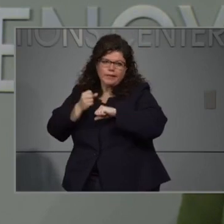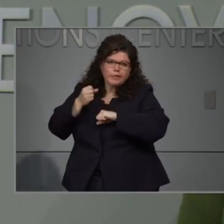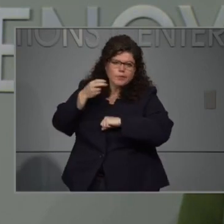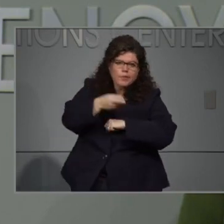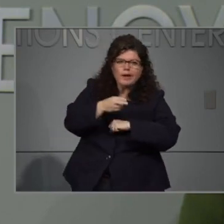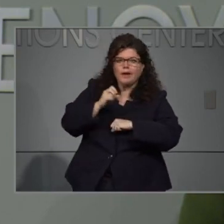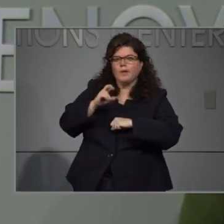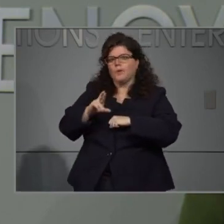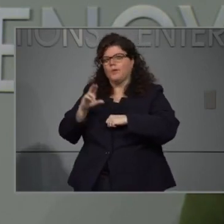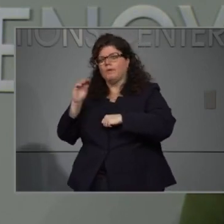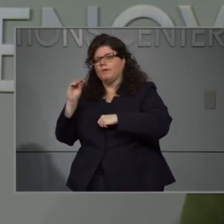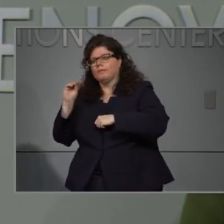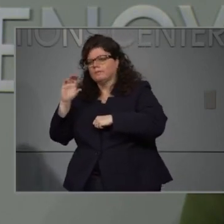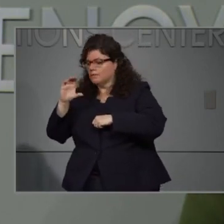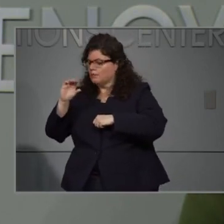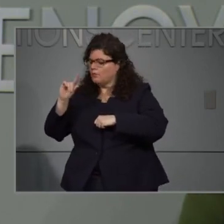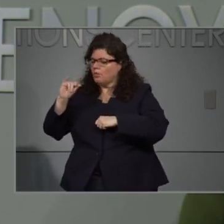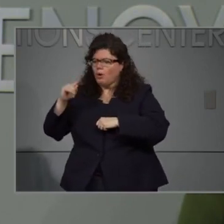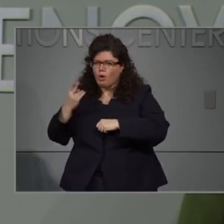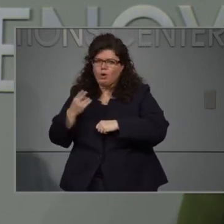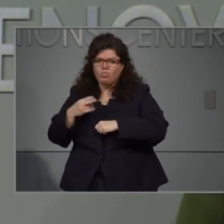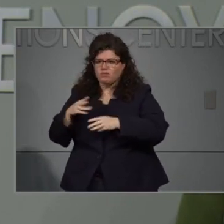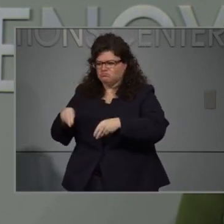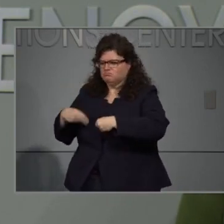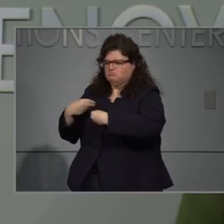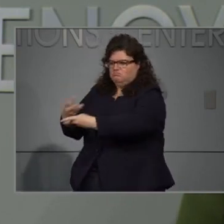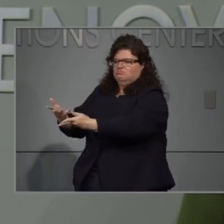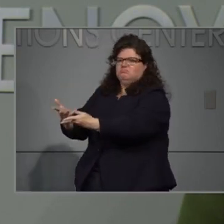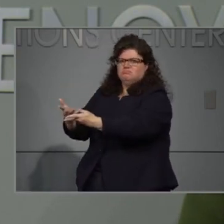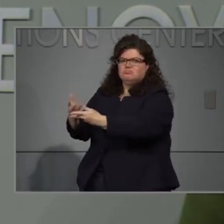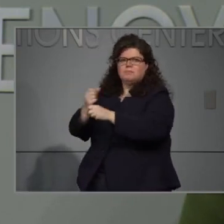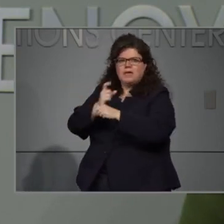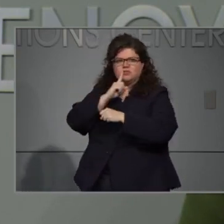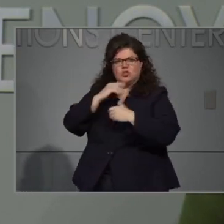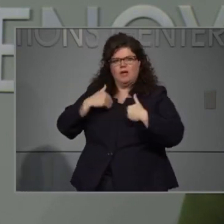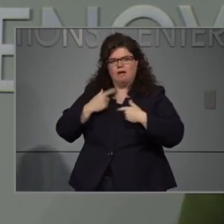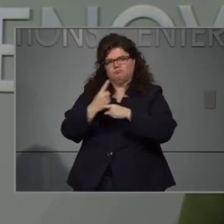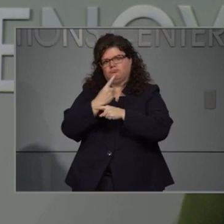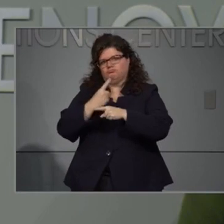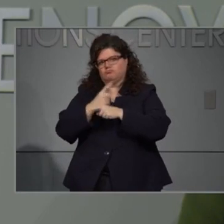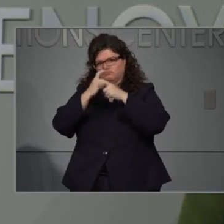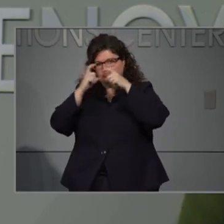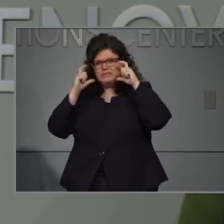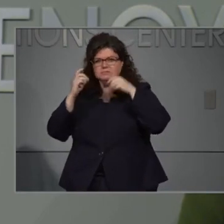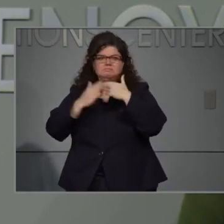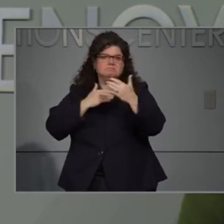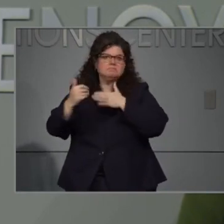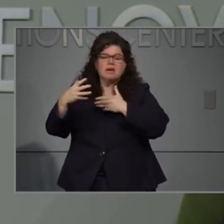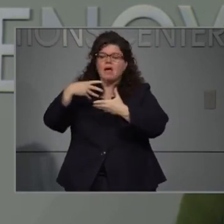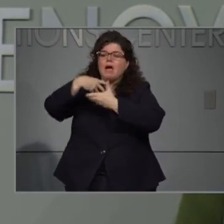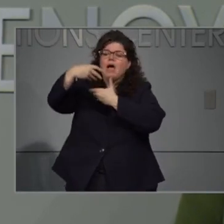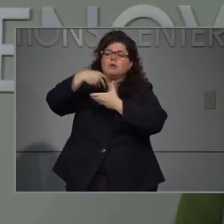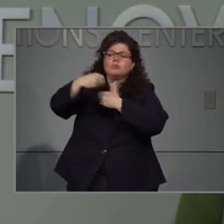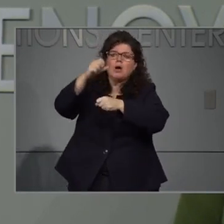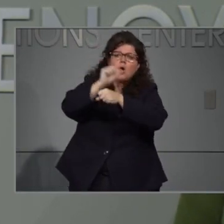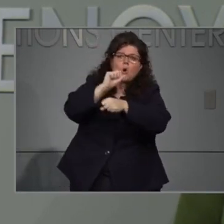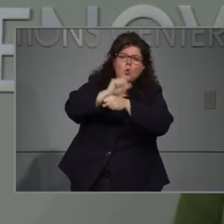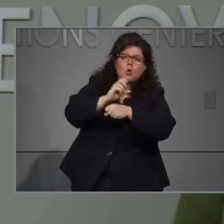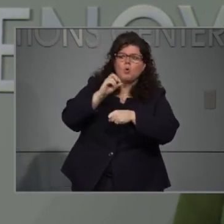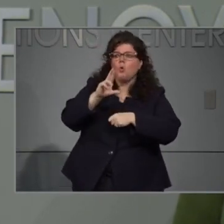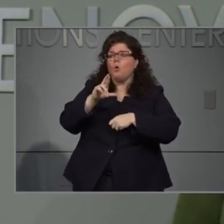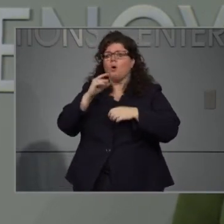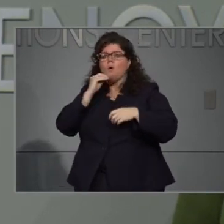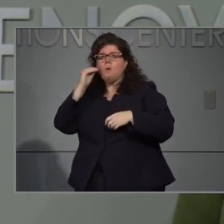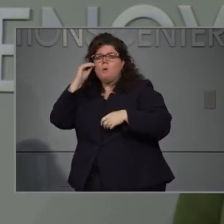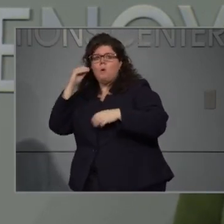our migrant farm workers so that they can have the protection that they need, whether they're out at work or in their congregate